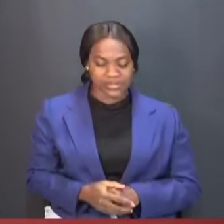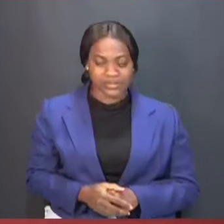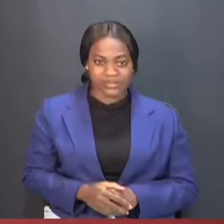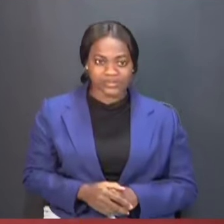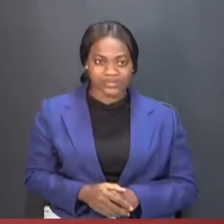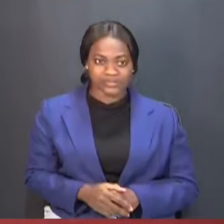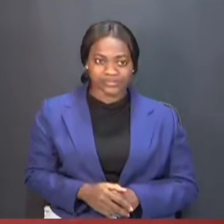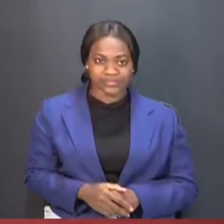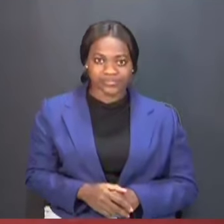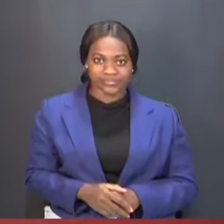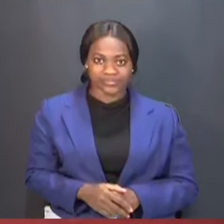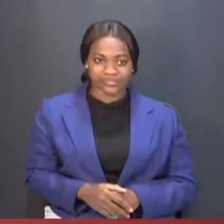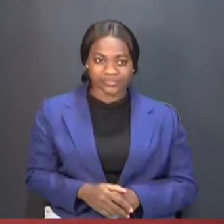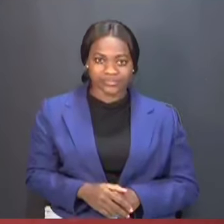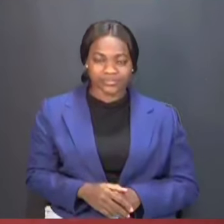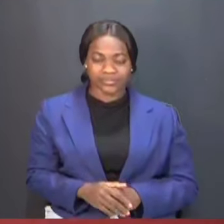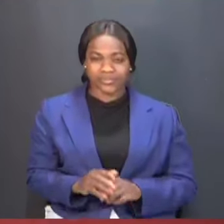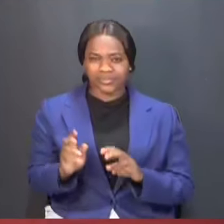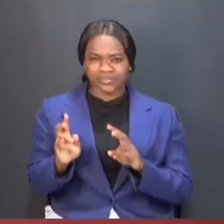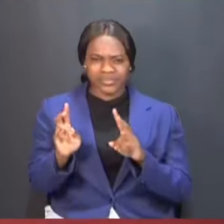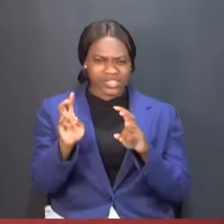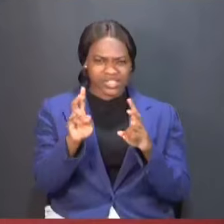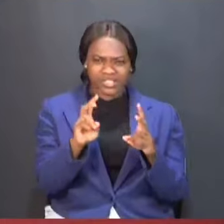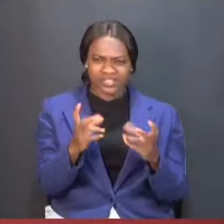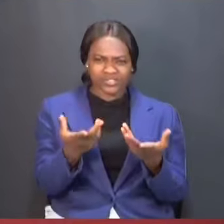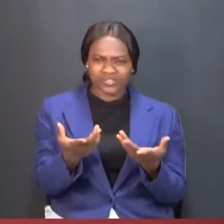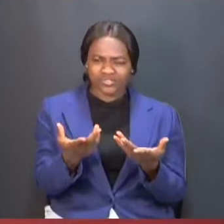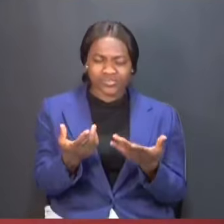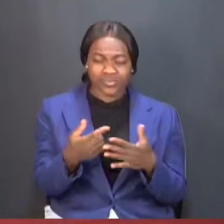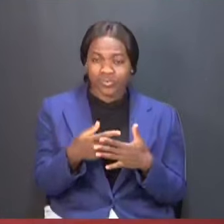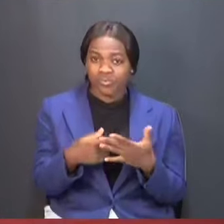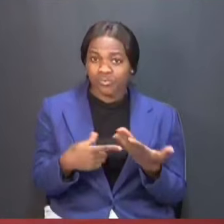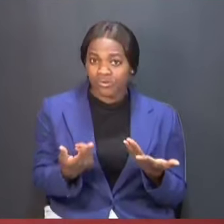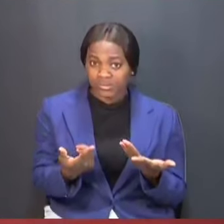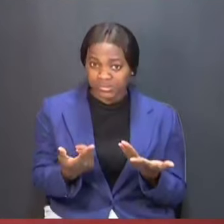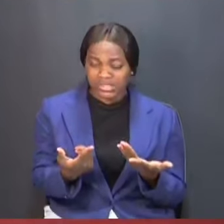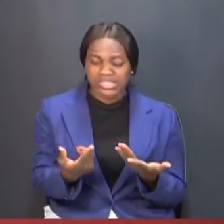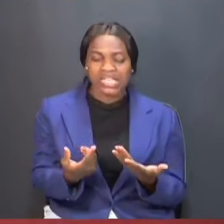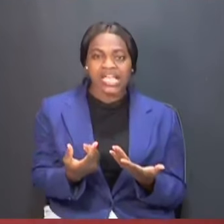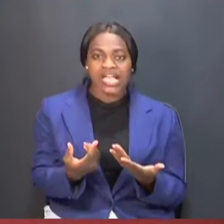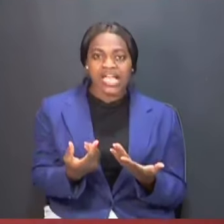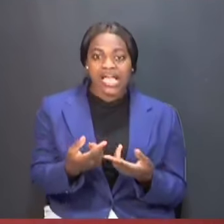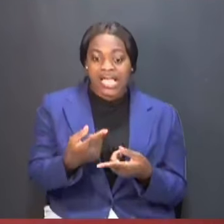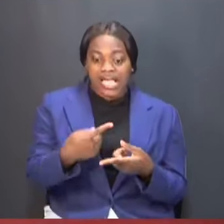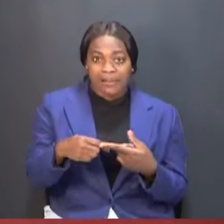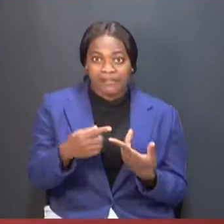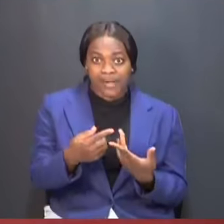What is the nature and effect of a resolution of Parliament?